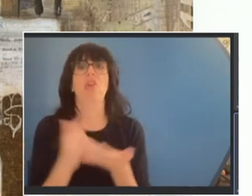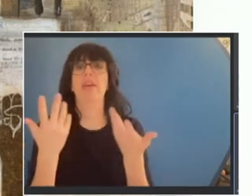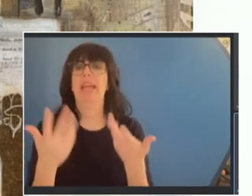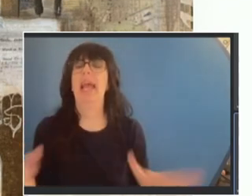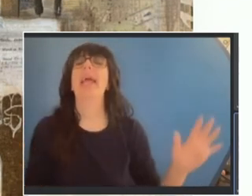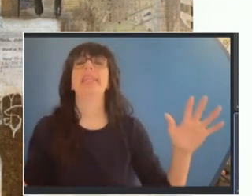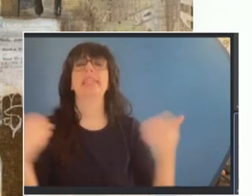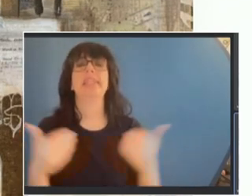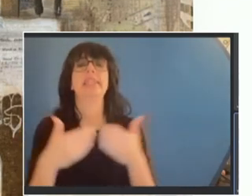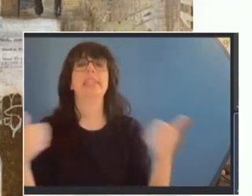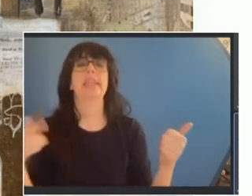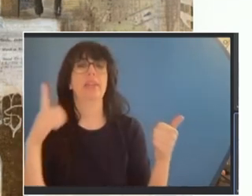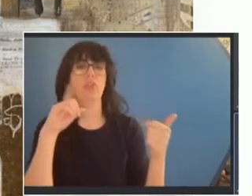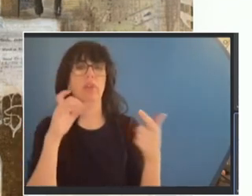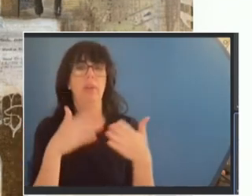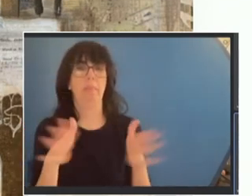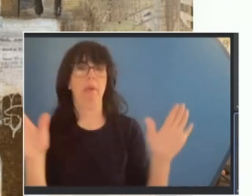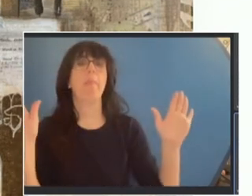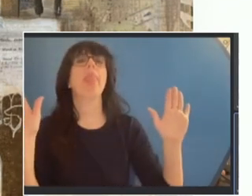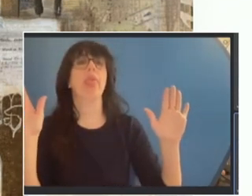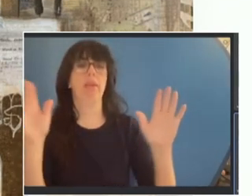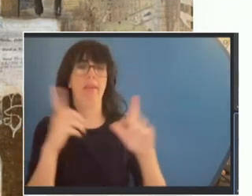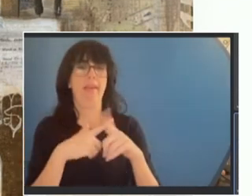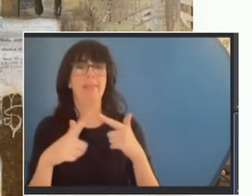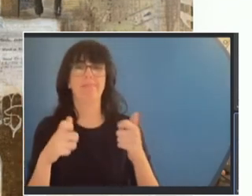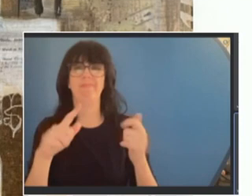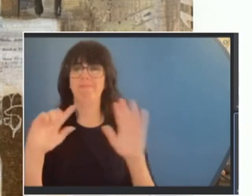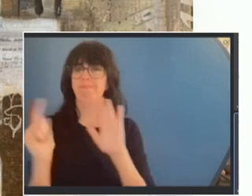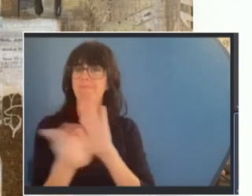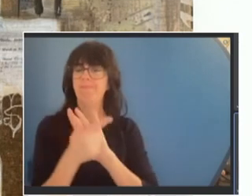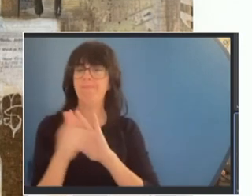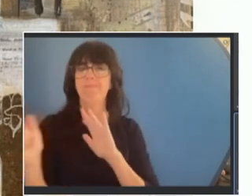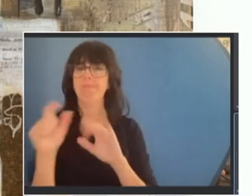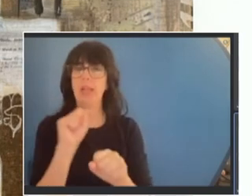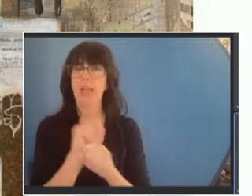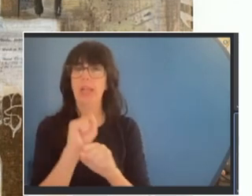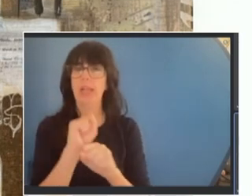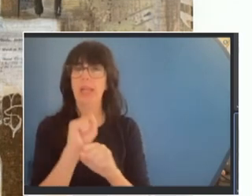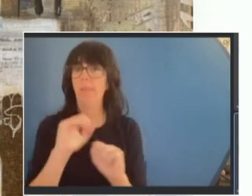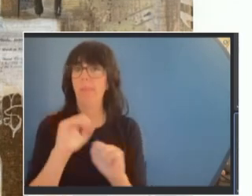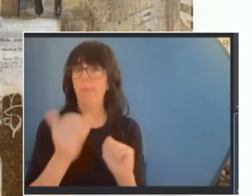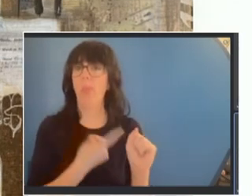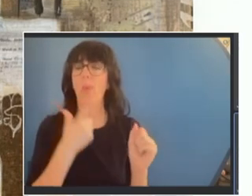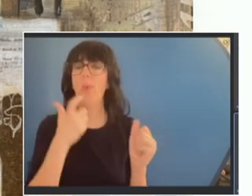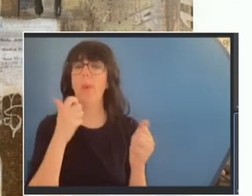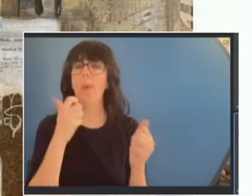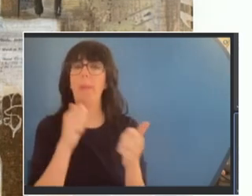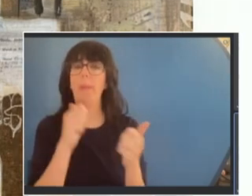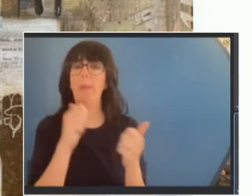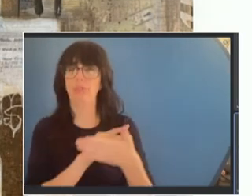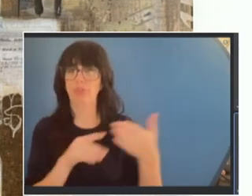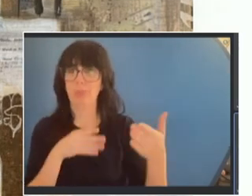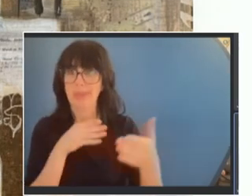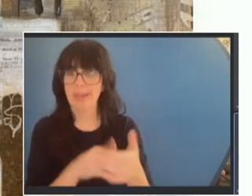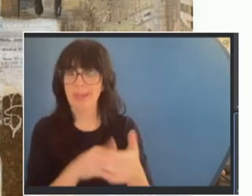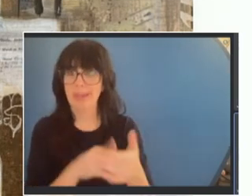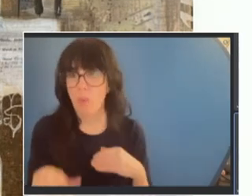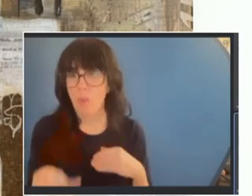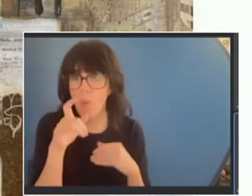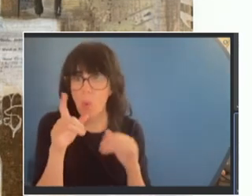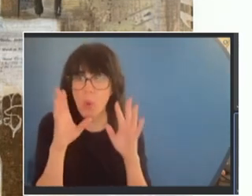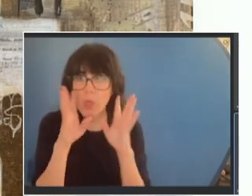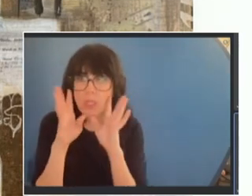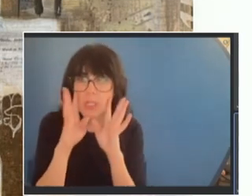and banned employment discrimination. A quiet man orchestrated it all, a man behind